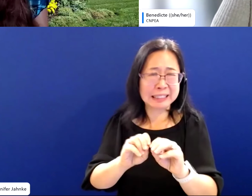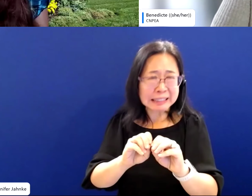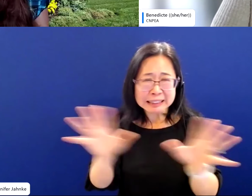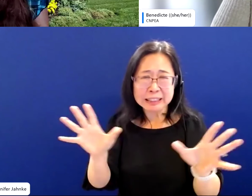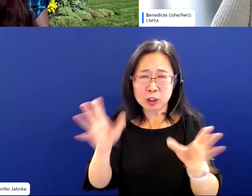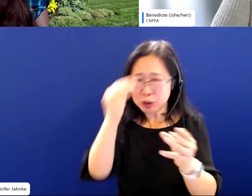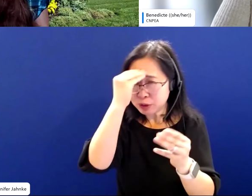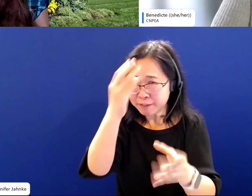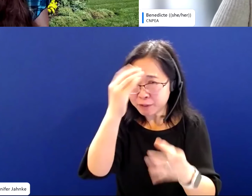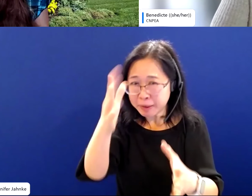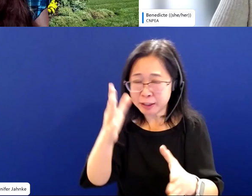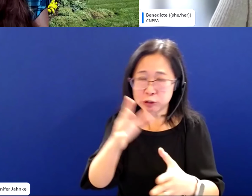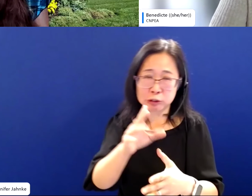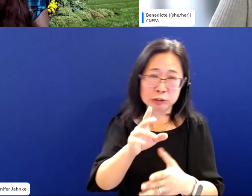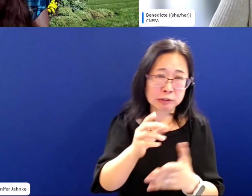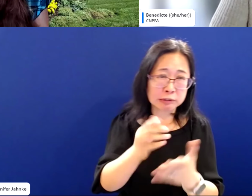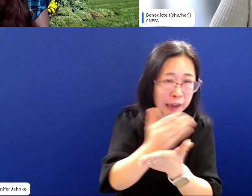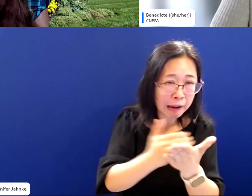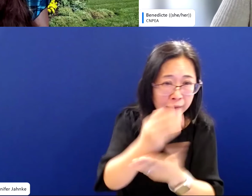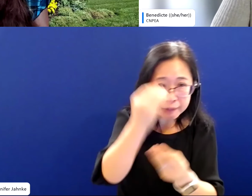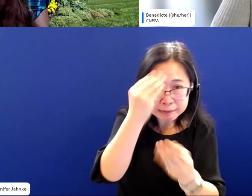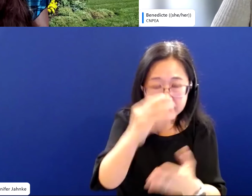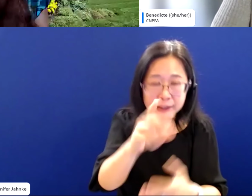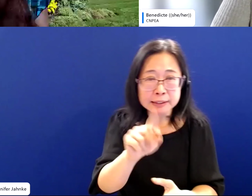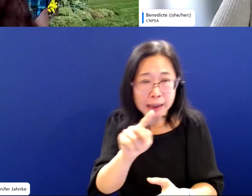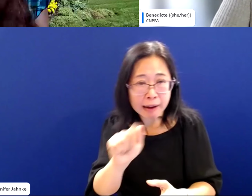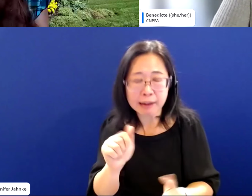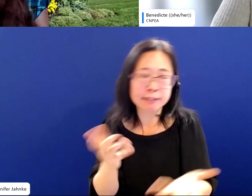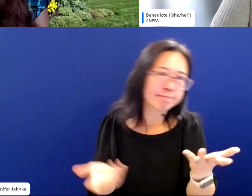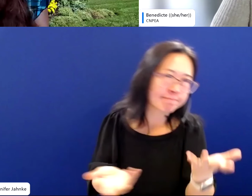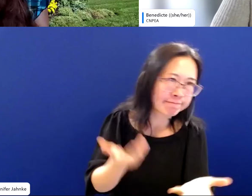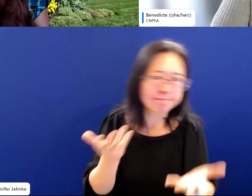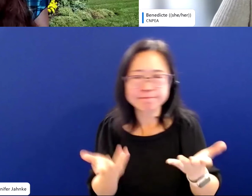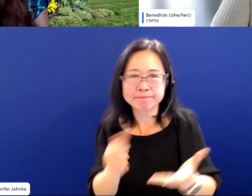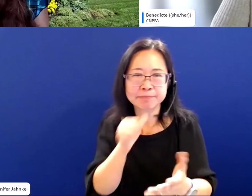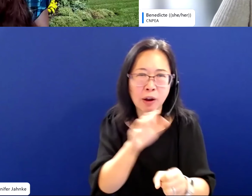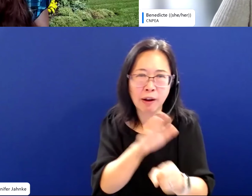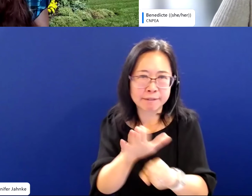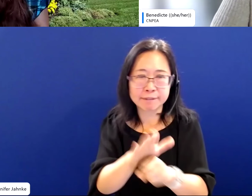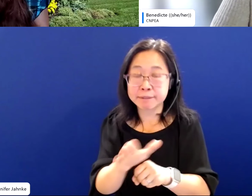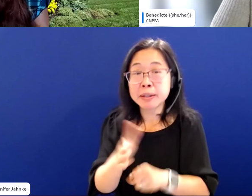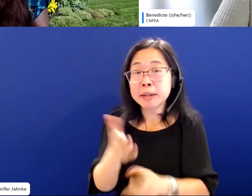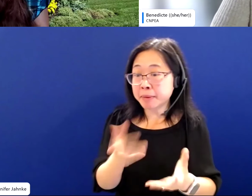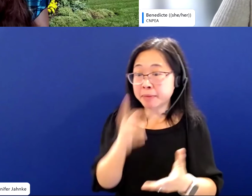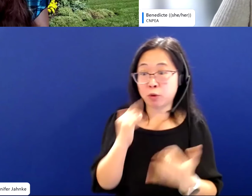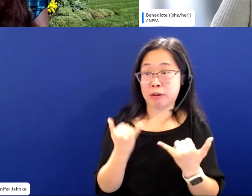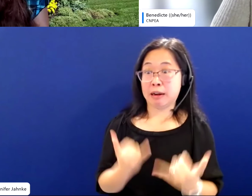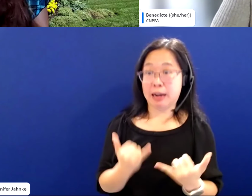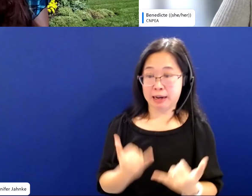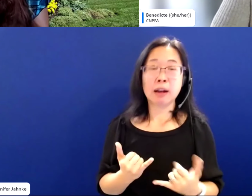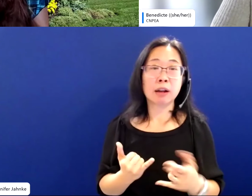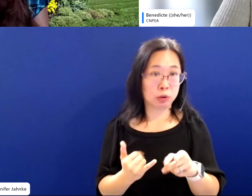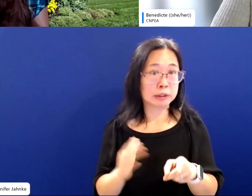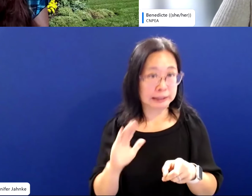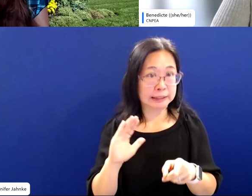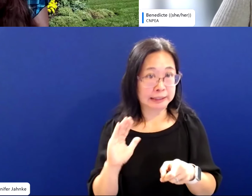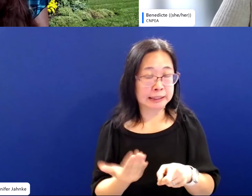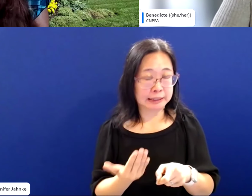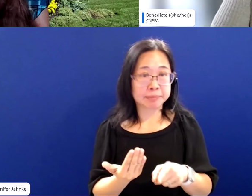data right now, but I think in some ways, oldest individuals might have the most to gains, because